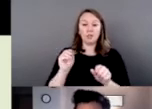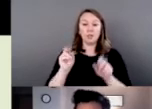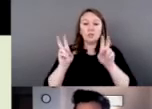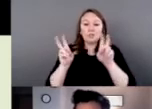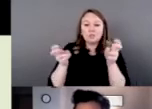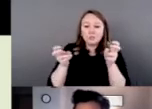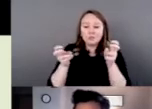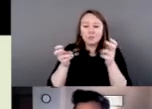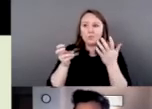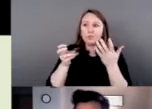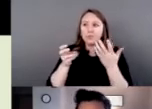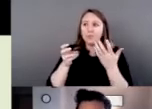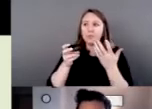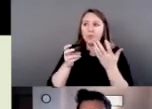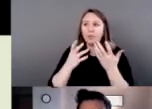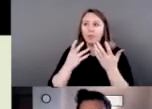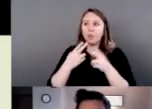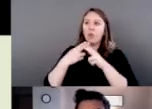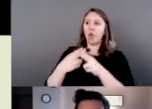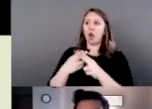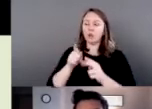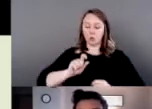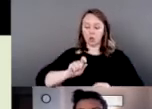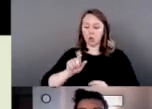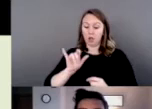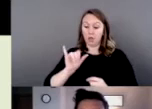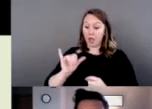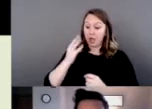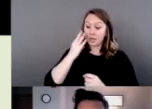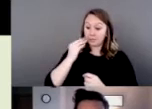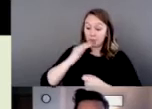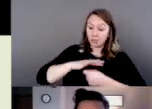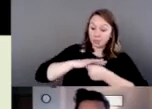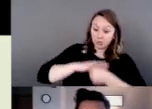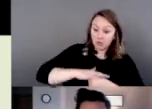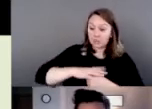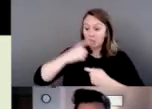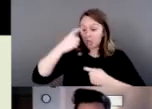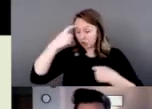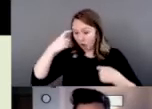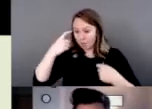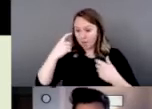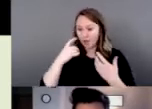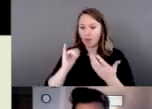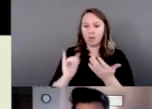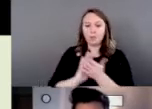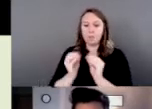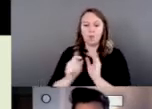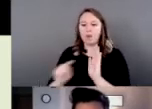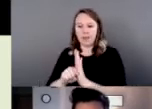a negative response when we experience trauma and stress. So if we experience some kind of trauma